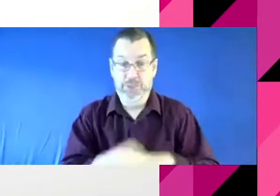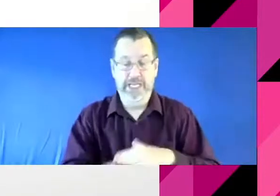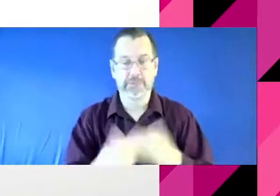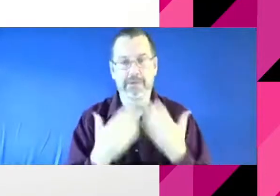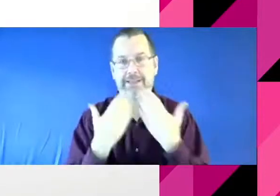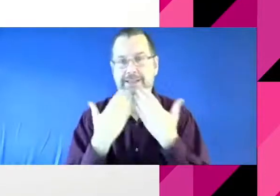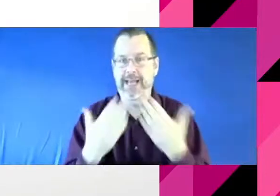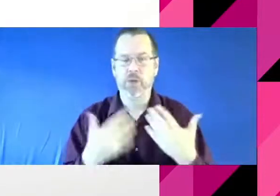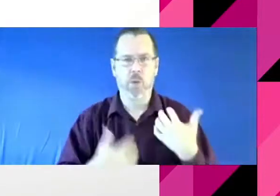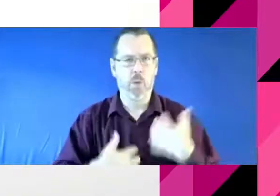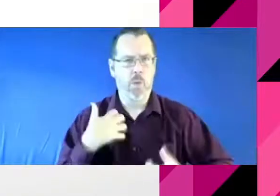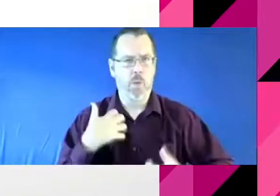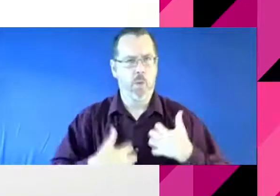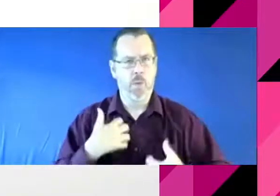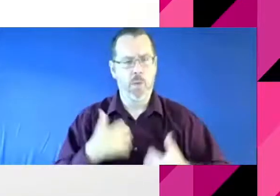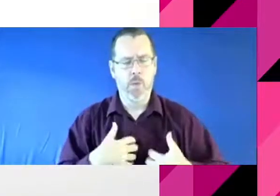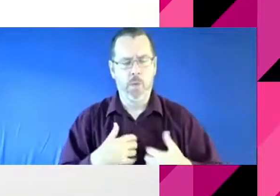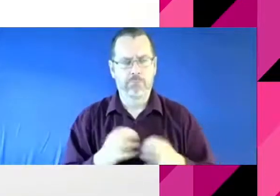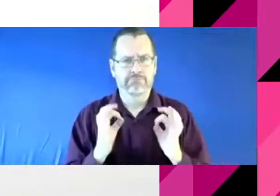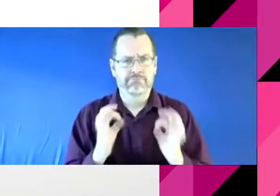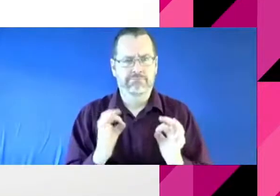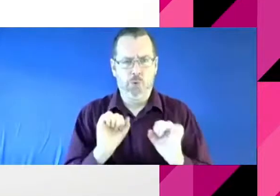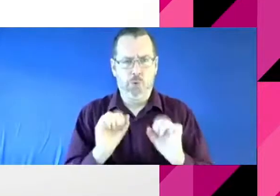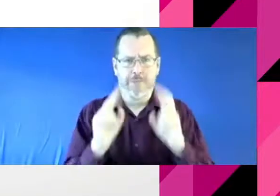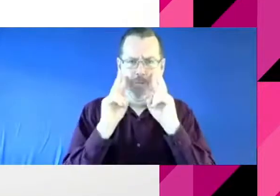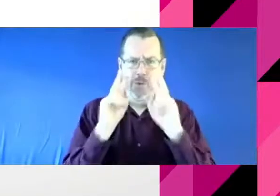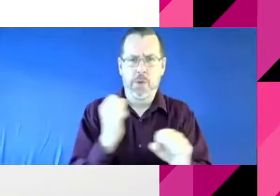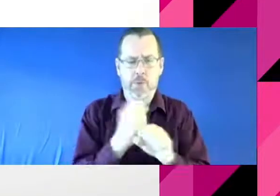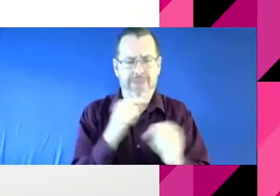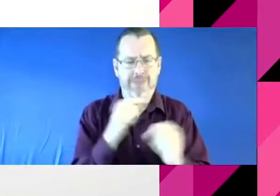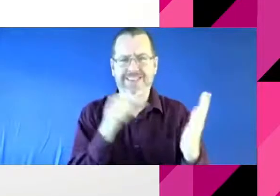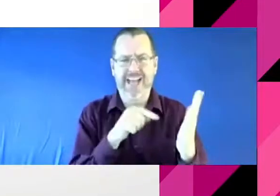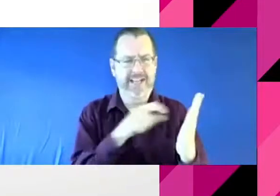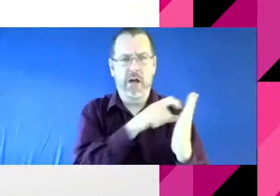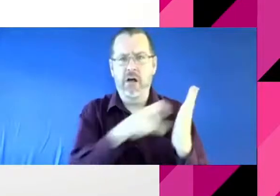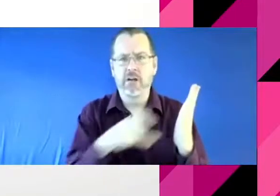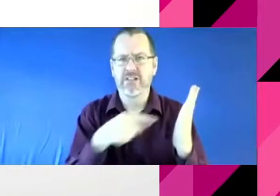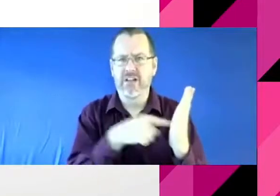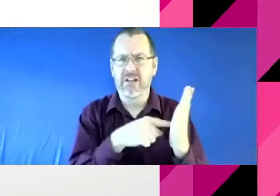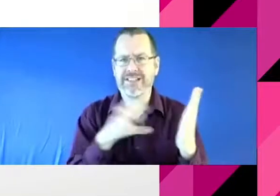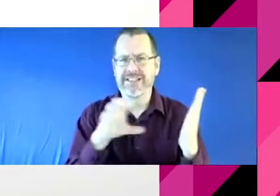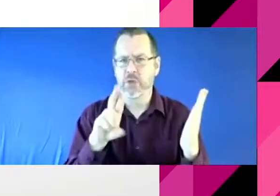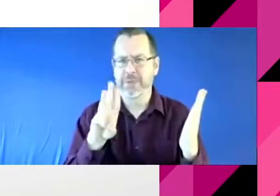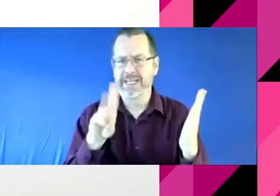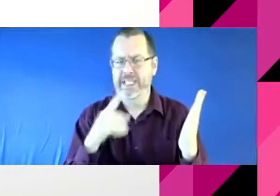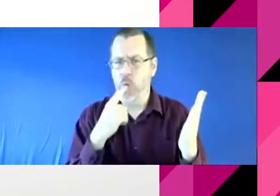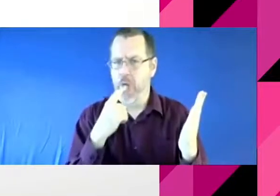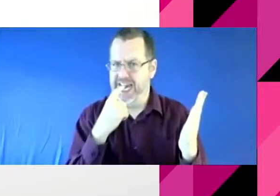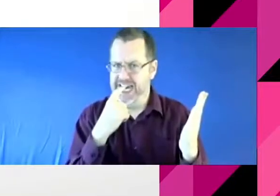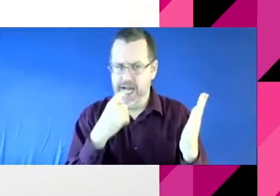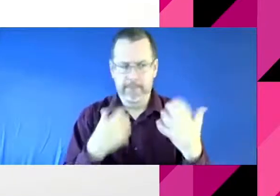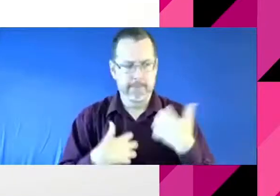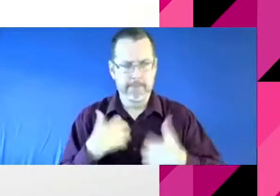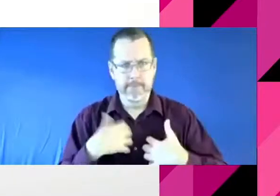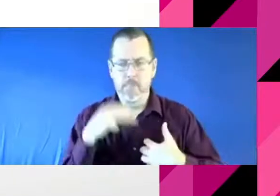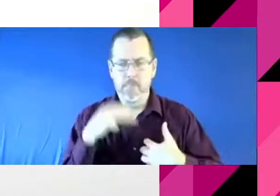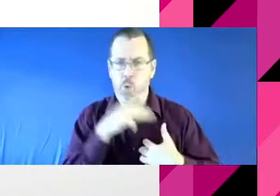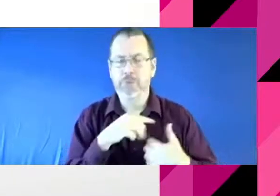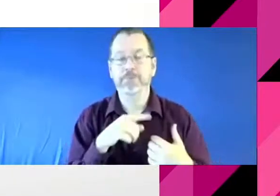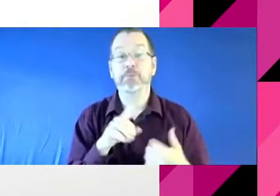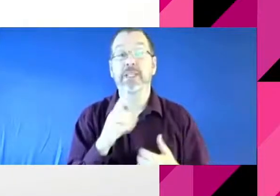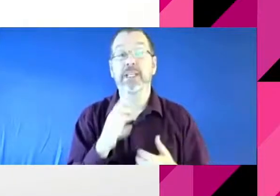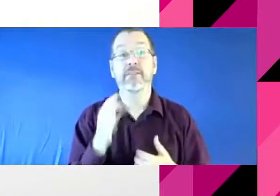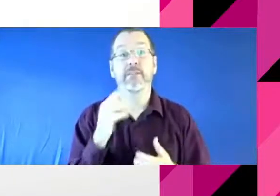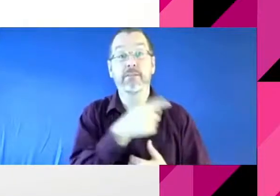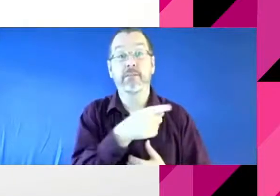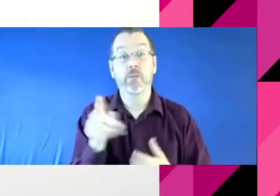that fascinating perspective on this crucial article of UNCRPD. And just a reminder to everybody that if you do have questions for